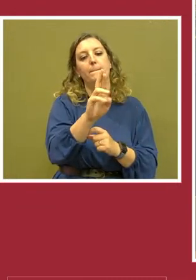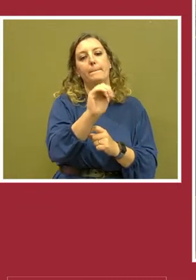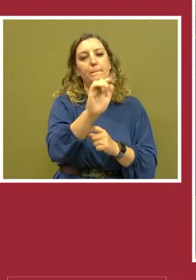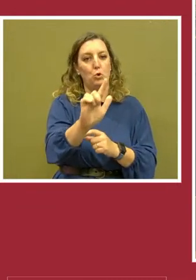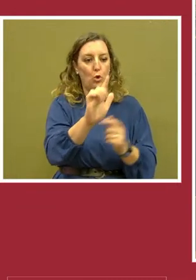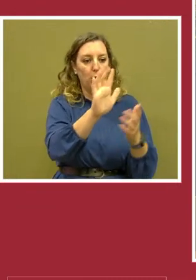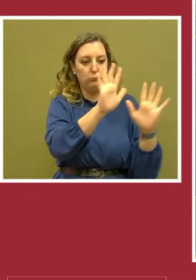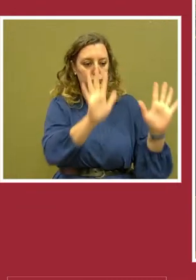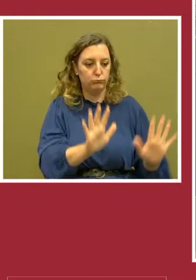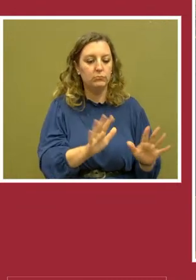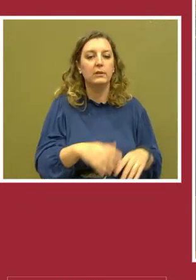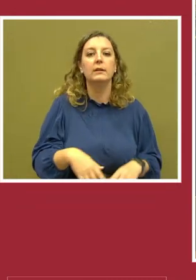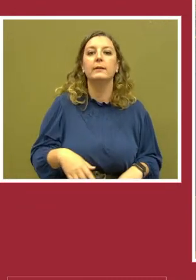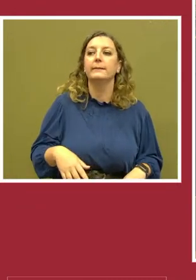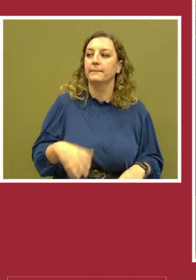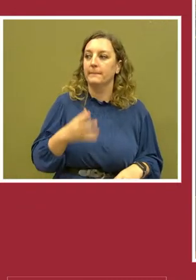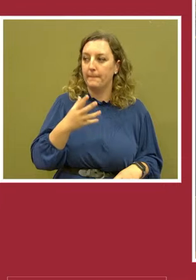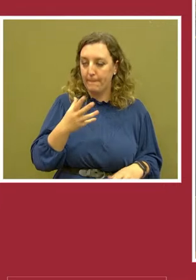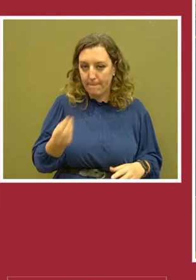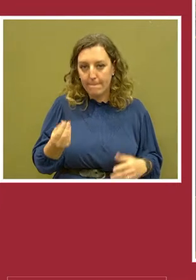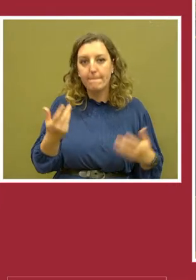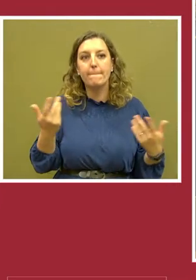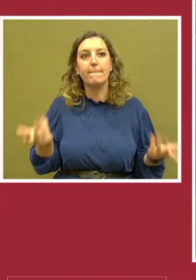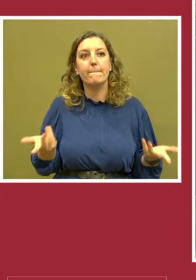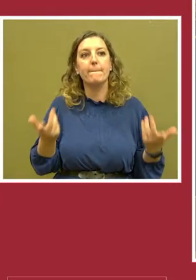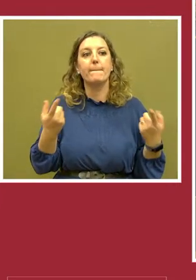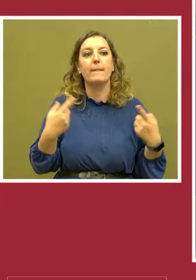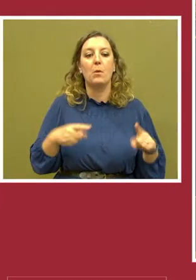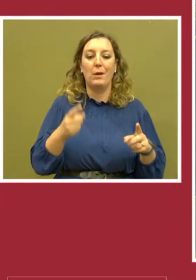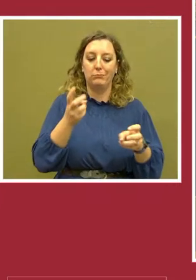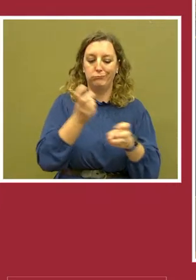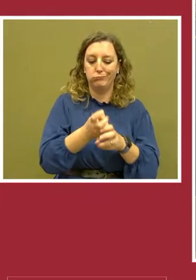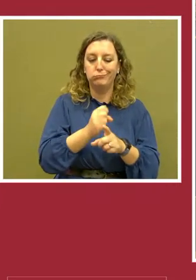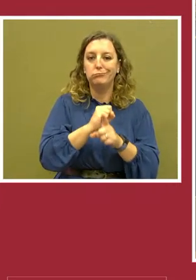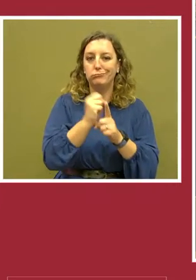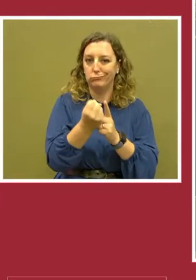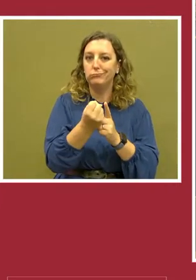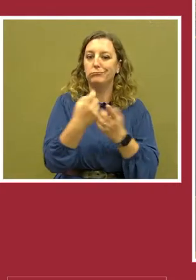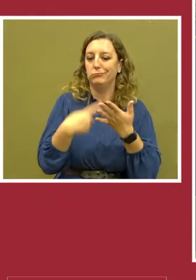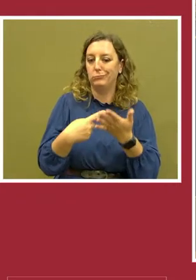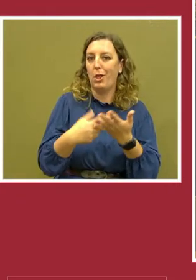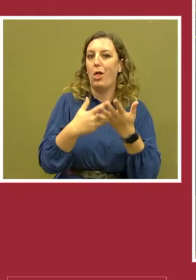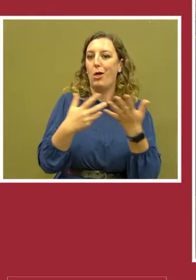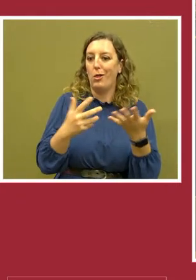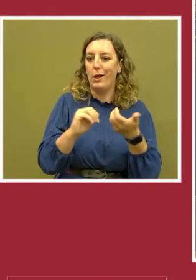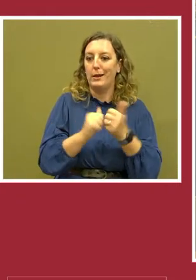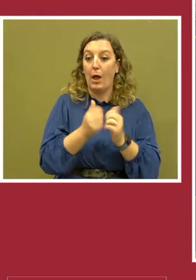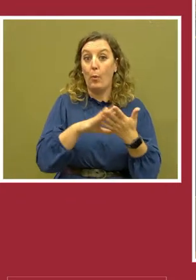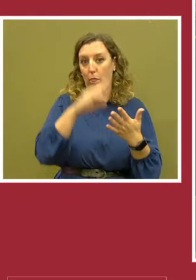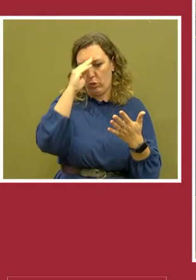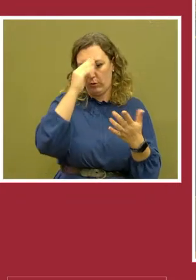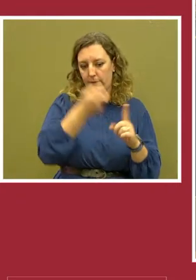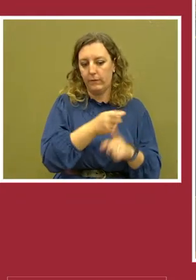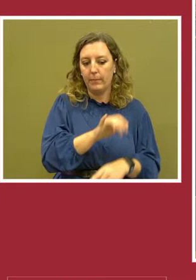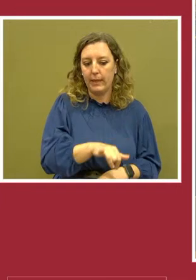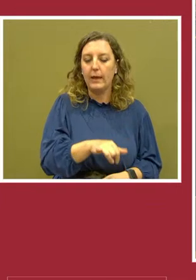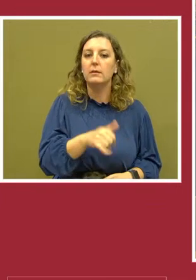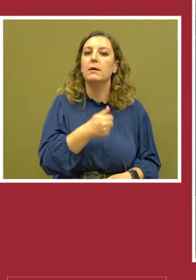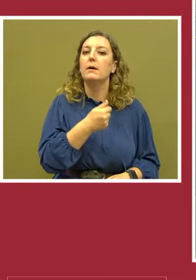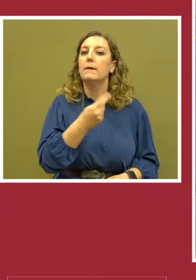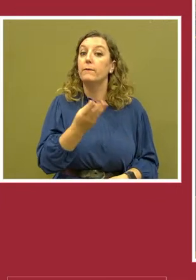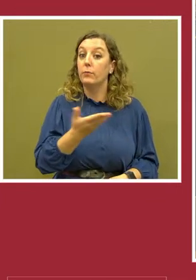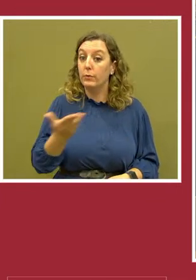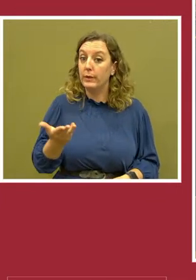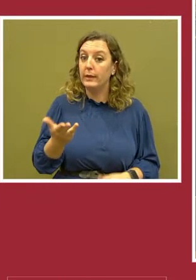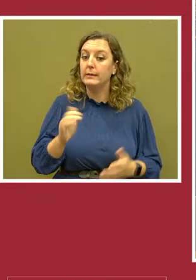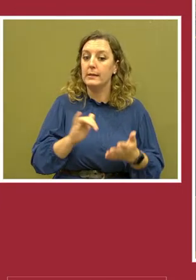artwork, and I you know, while it was a difficult situation, and we've talked a lot about how we've learned from it, a couple of things